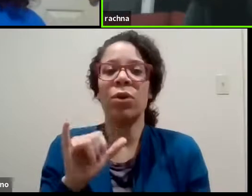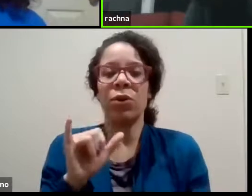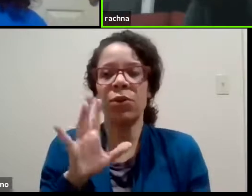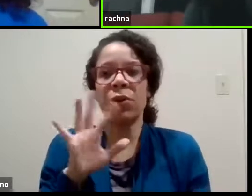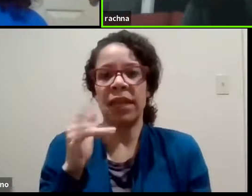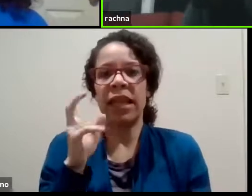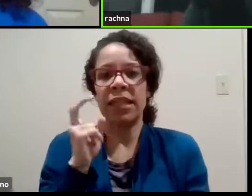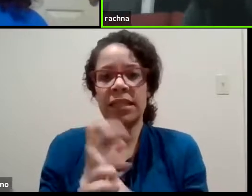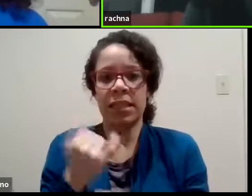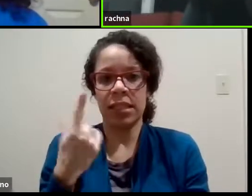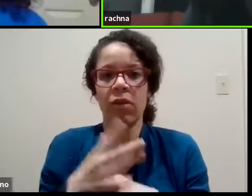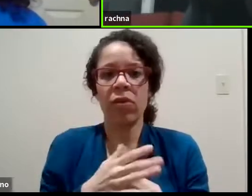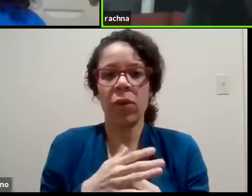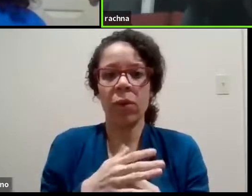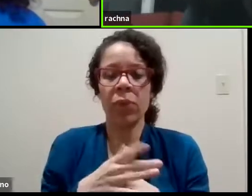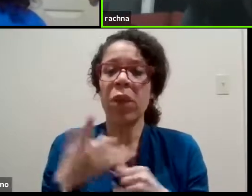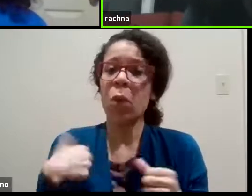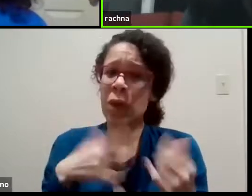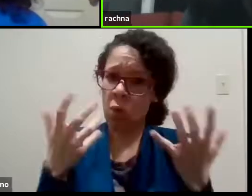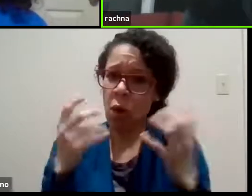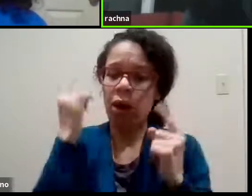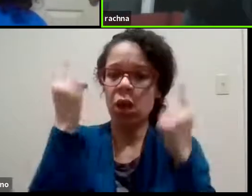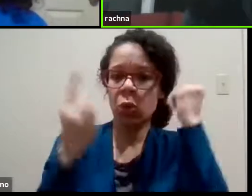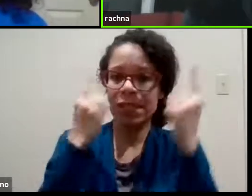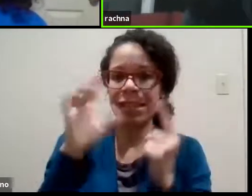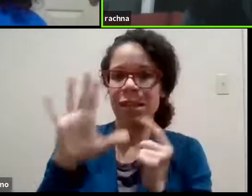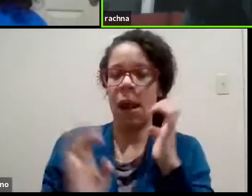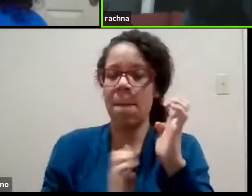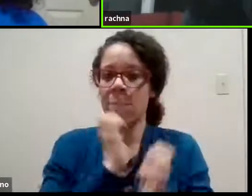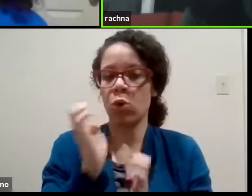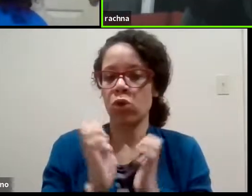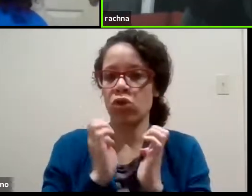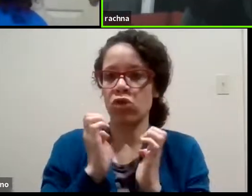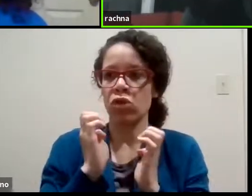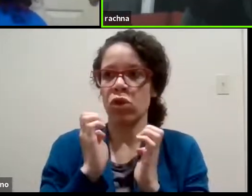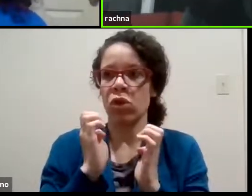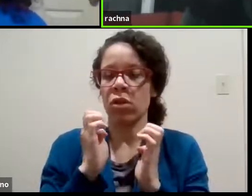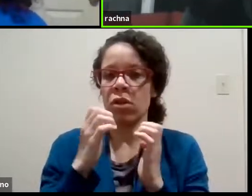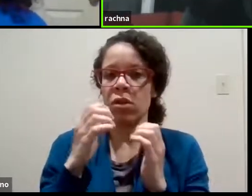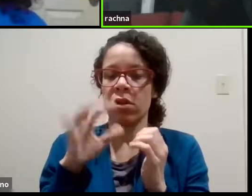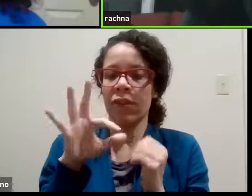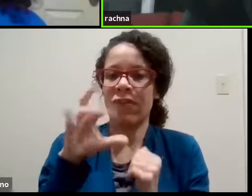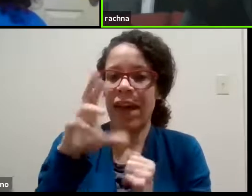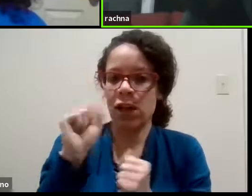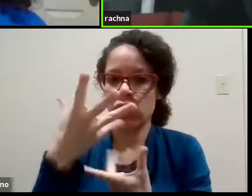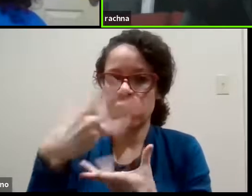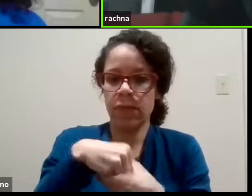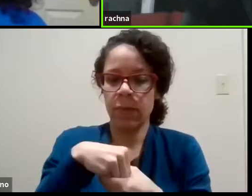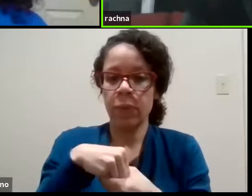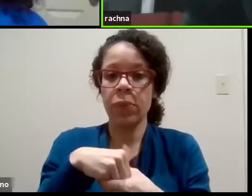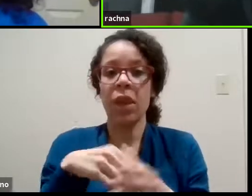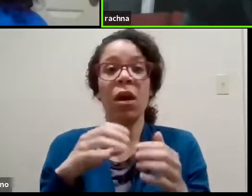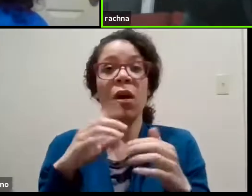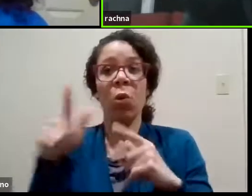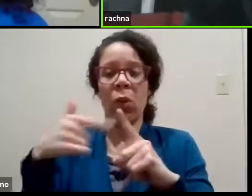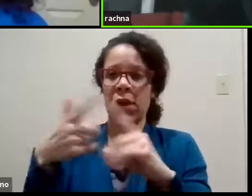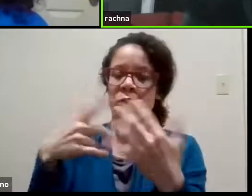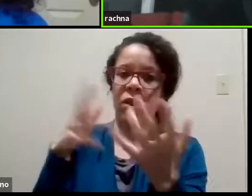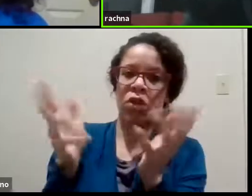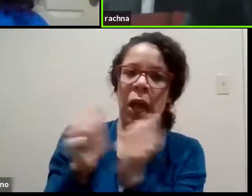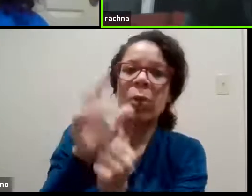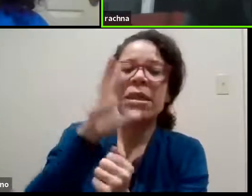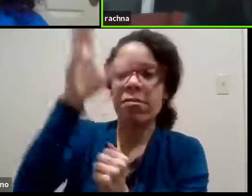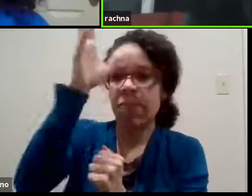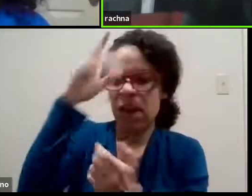we want to take emotional factors into play. So, in our family history, when I'd be talking to the